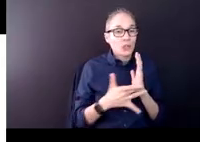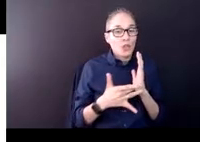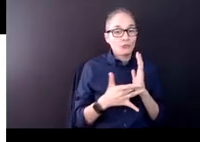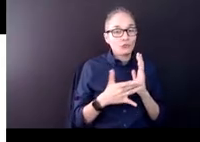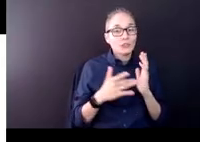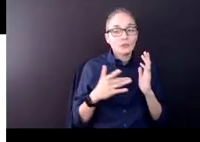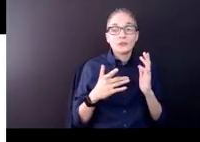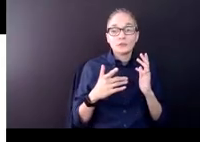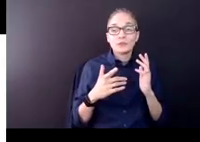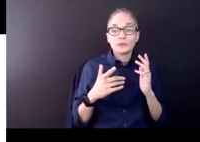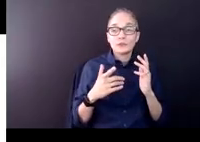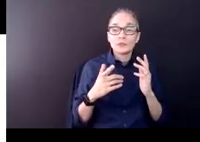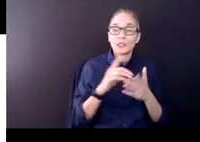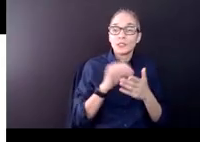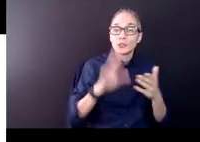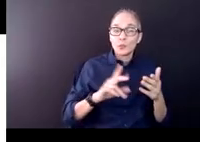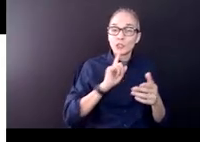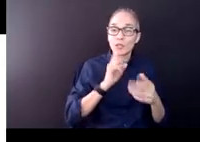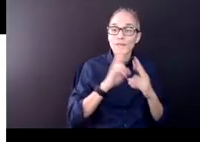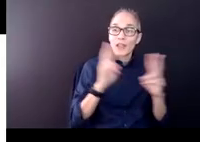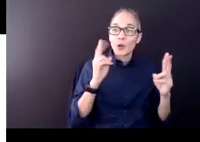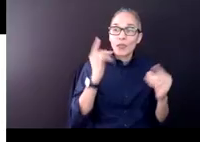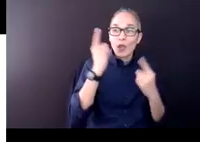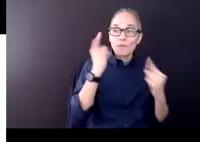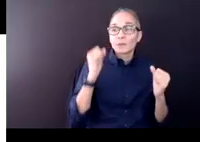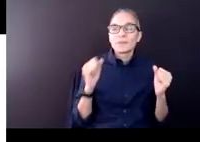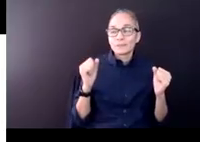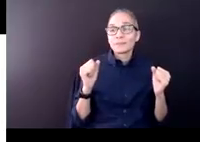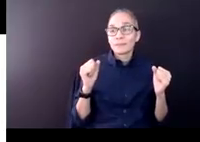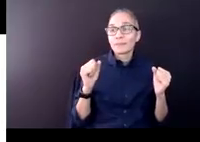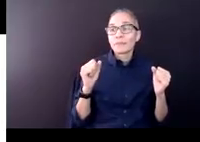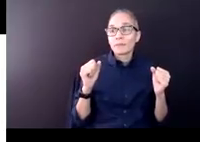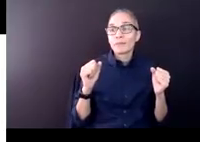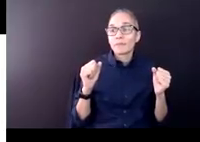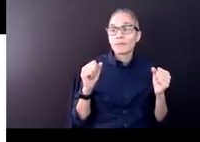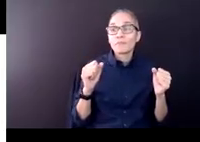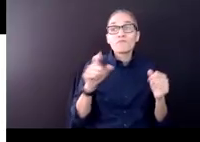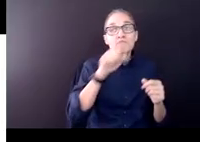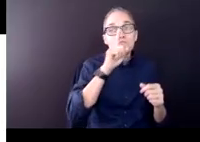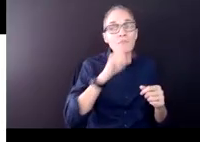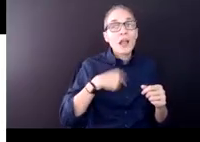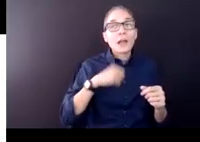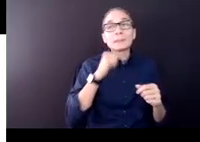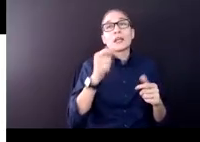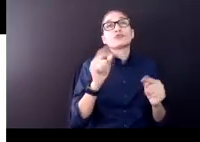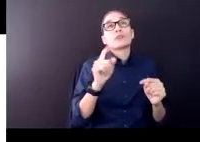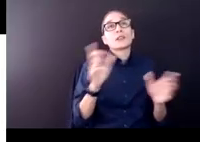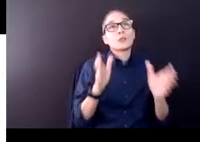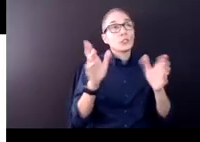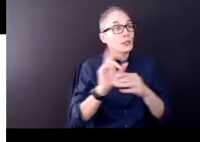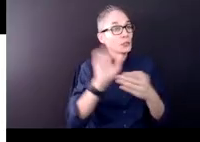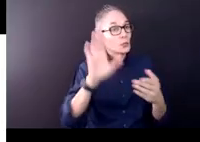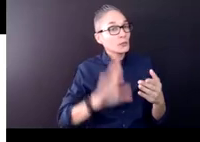yeah, they're very thoughtful in their responses. And this is not to encourage students to use